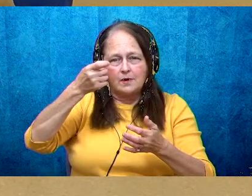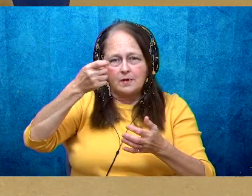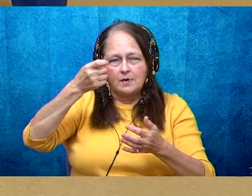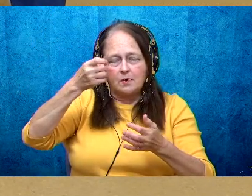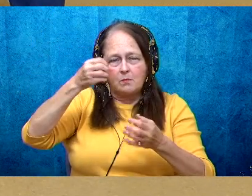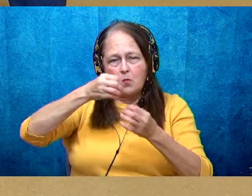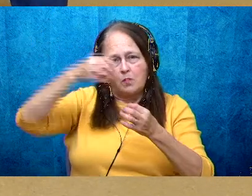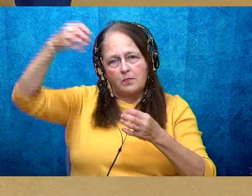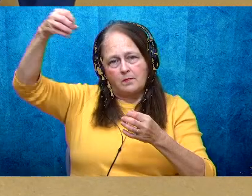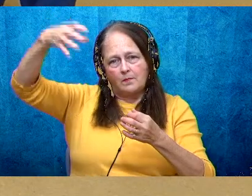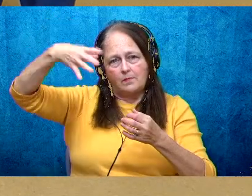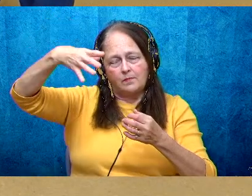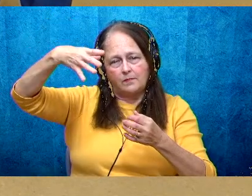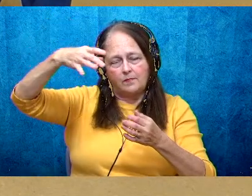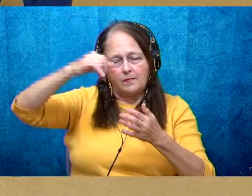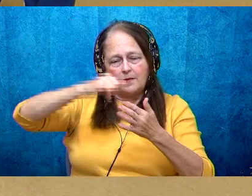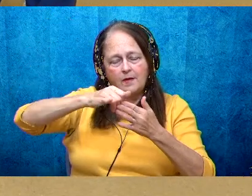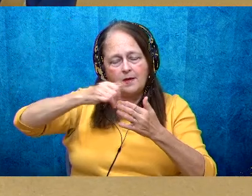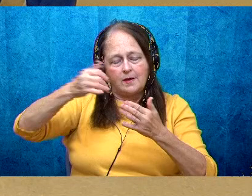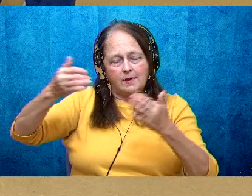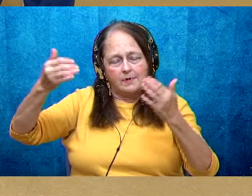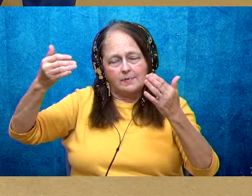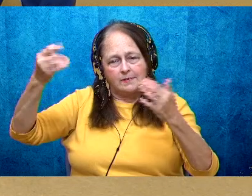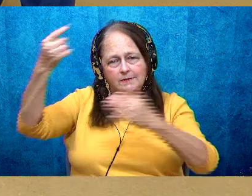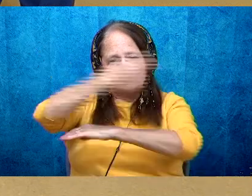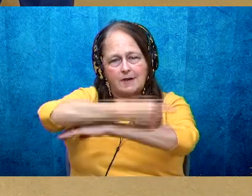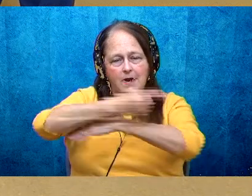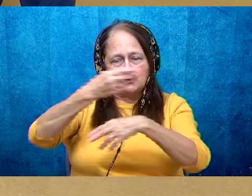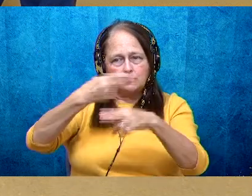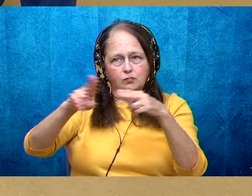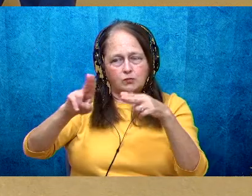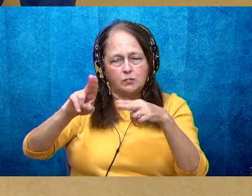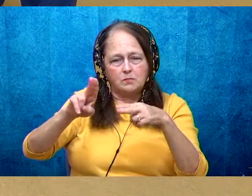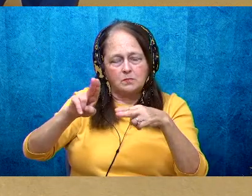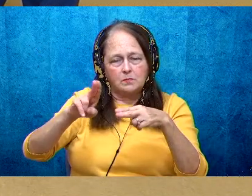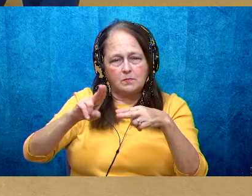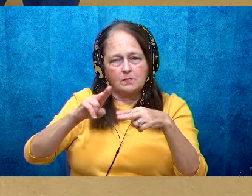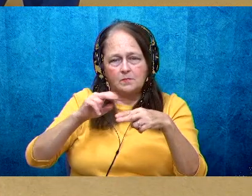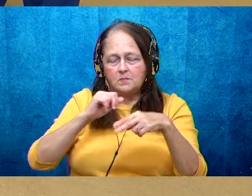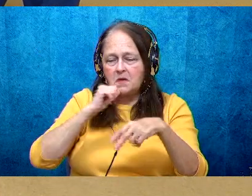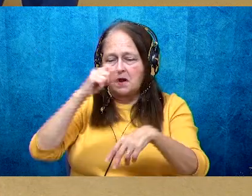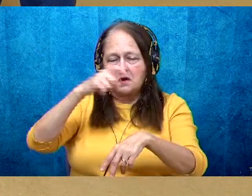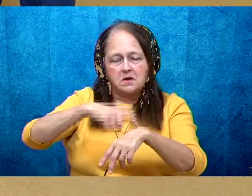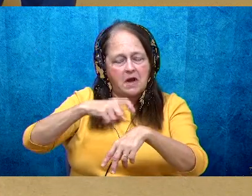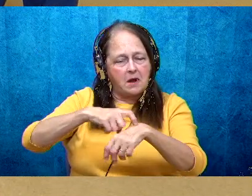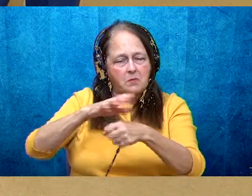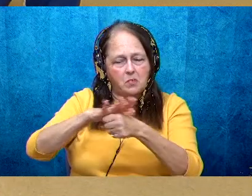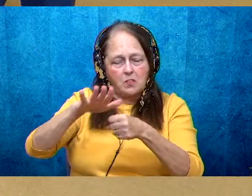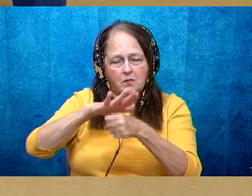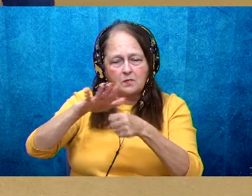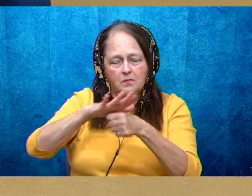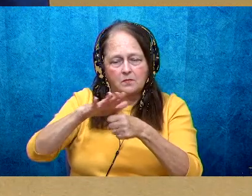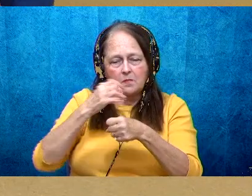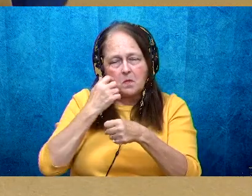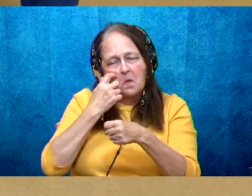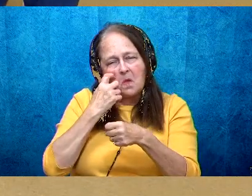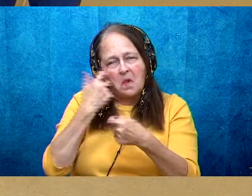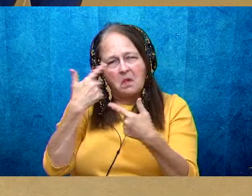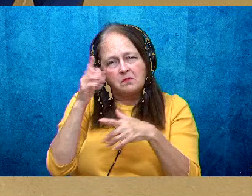down. That's why the days are going to be shorter. There's not as much time in the day. In fact, let's ponder that for a